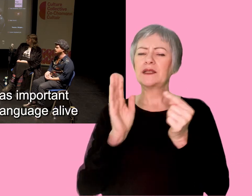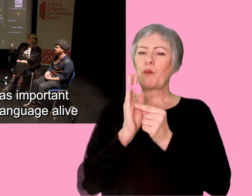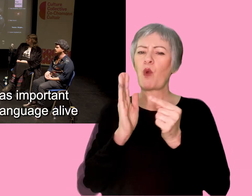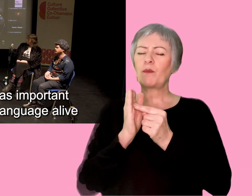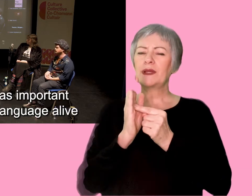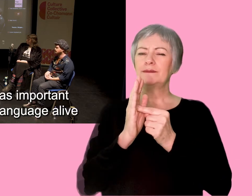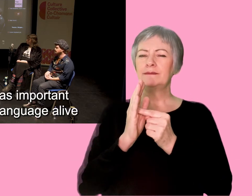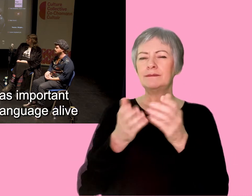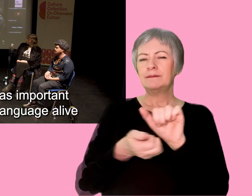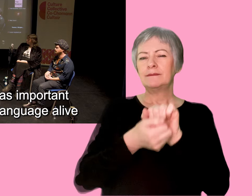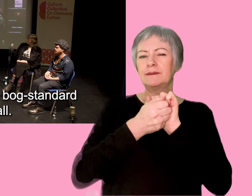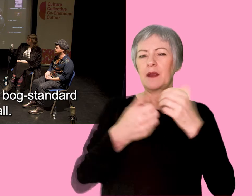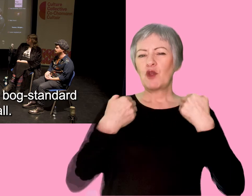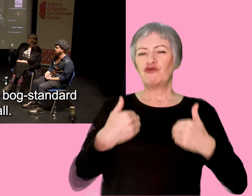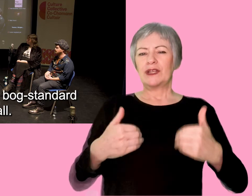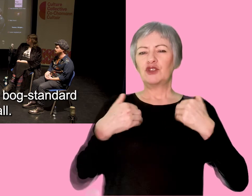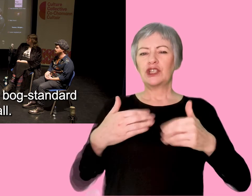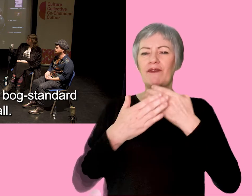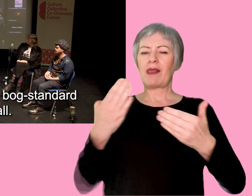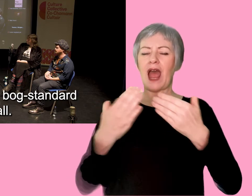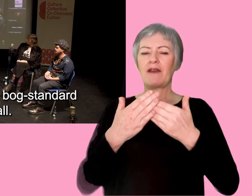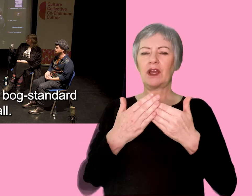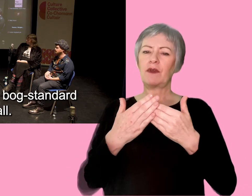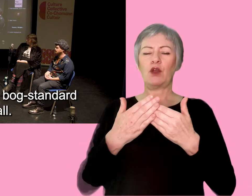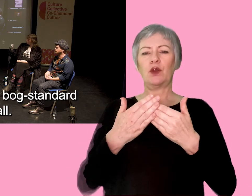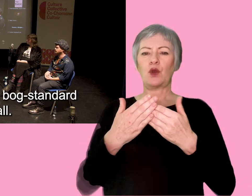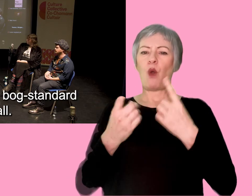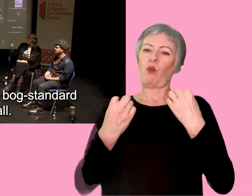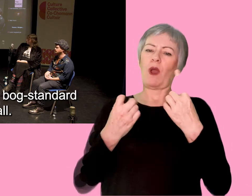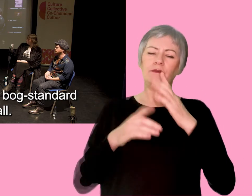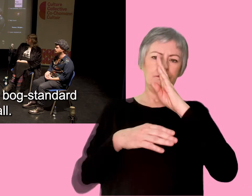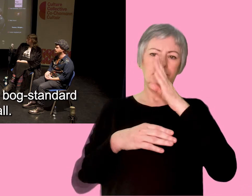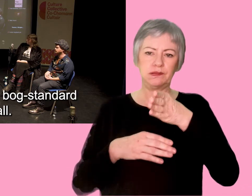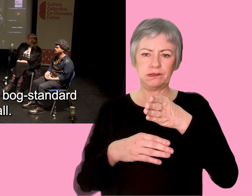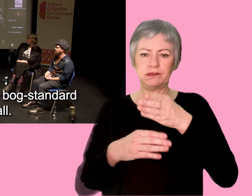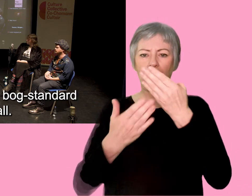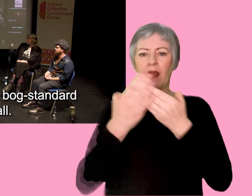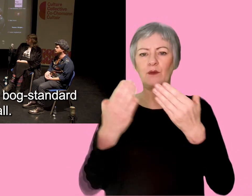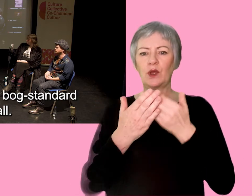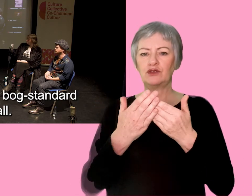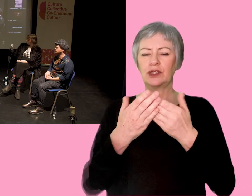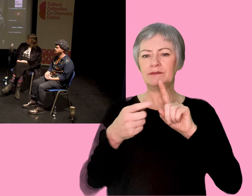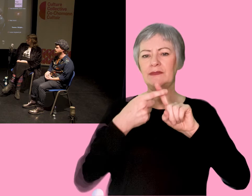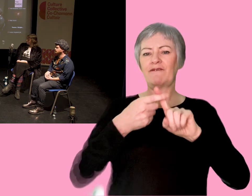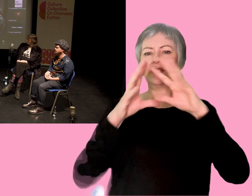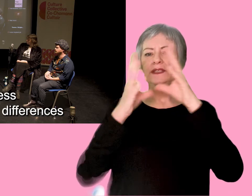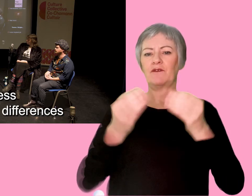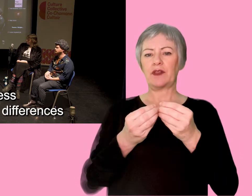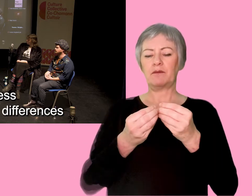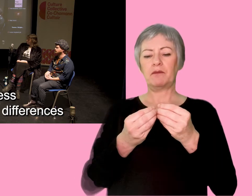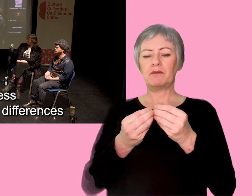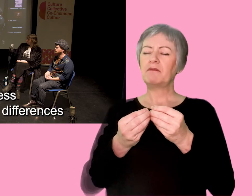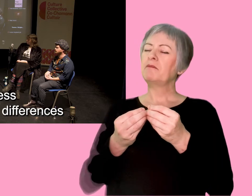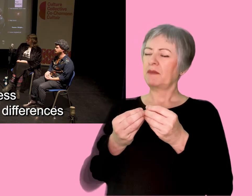keep the richness of the language alive rather than make it this one bog standard kind of one fits all. Yeah, it's like